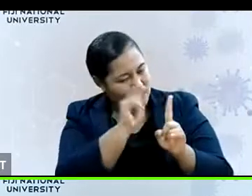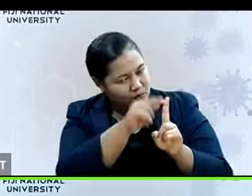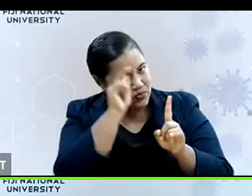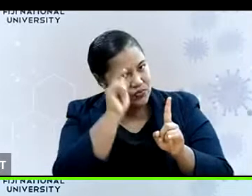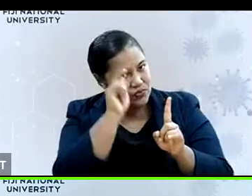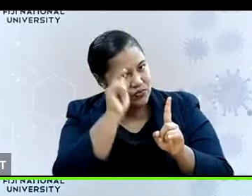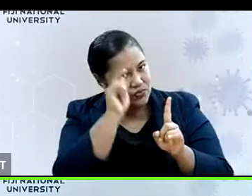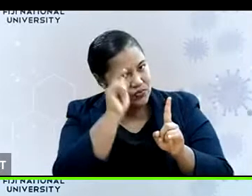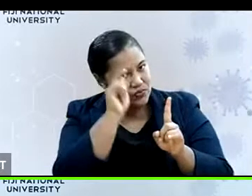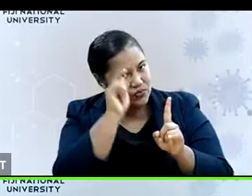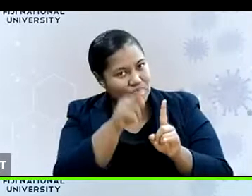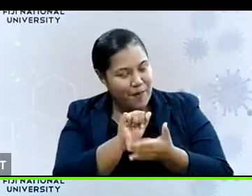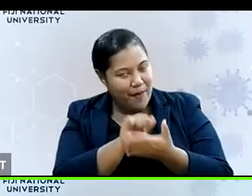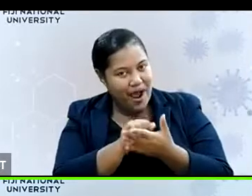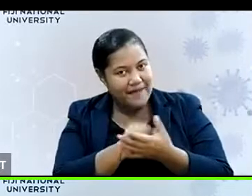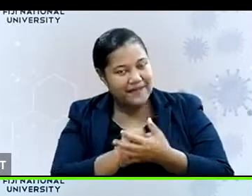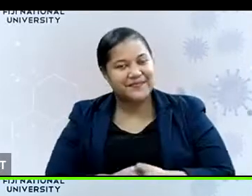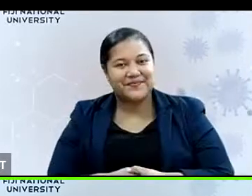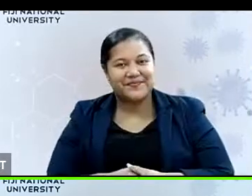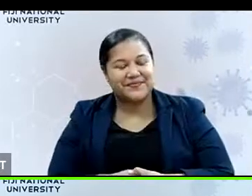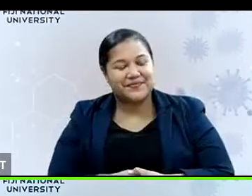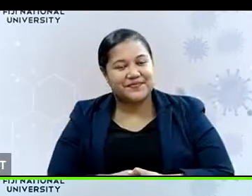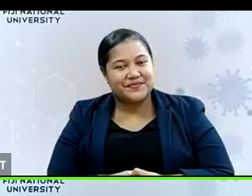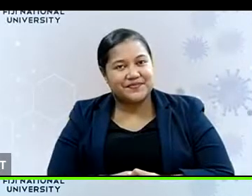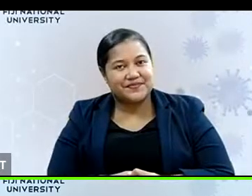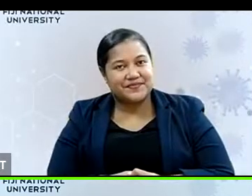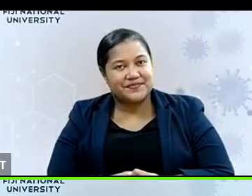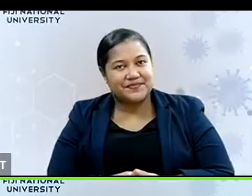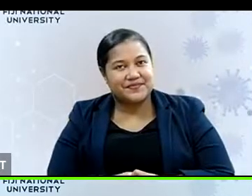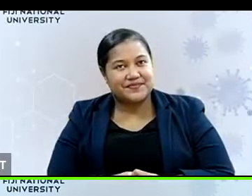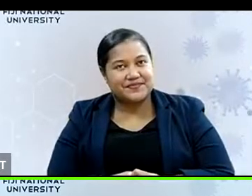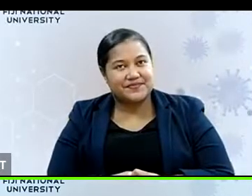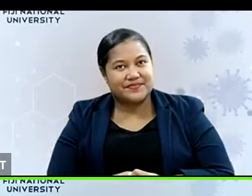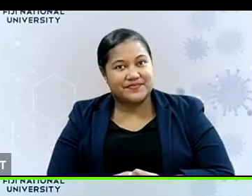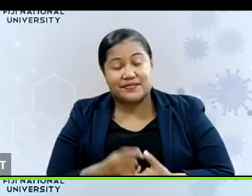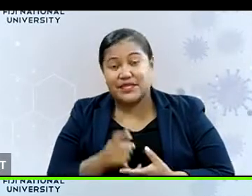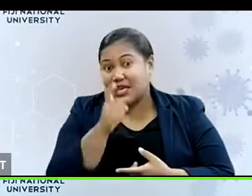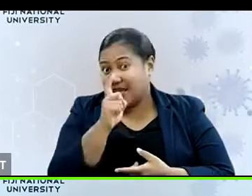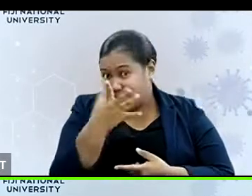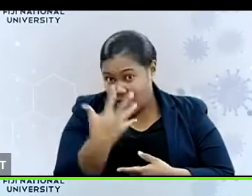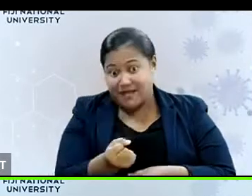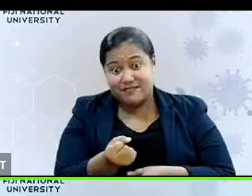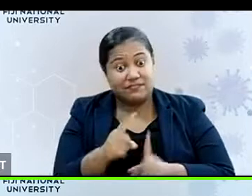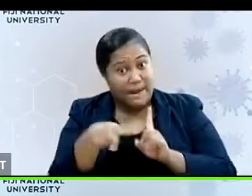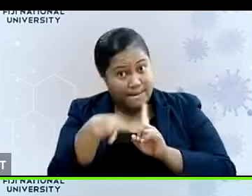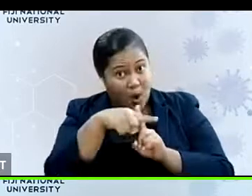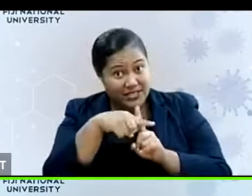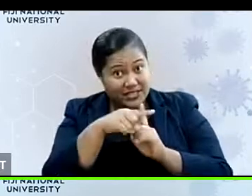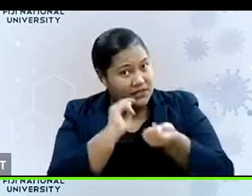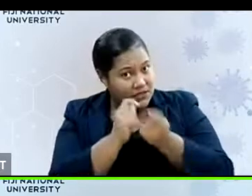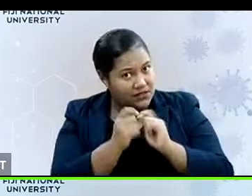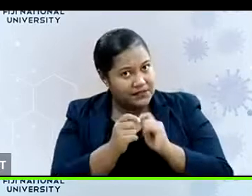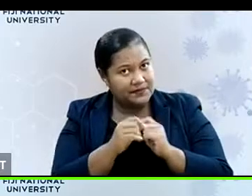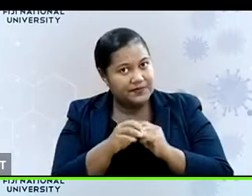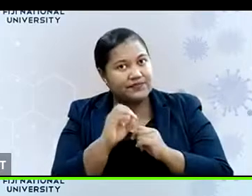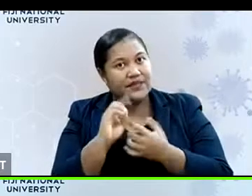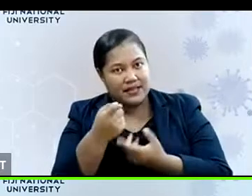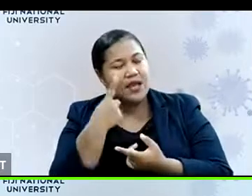if you get a positive with the test, you can be highly certain